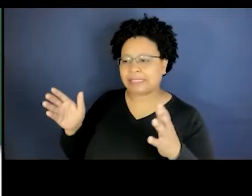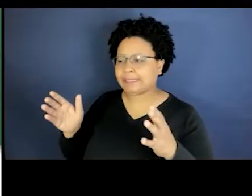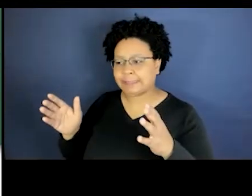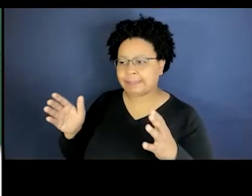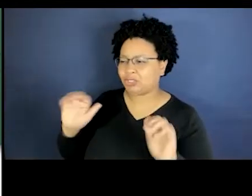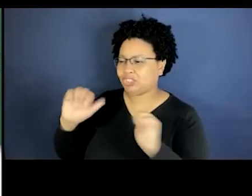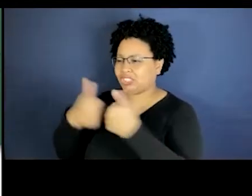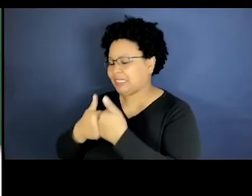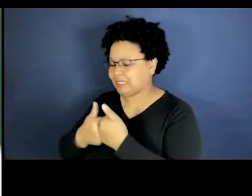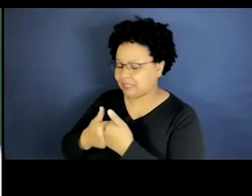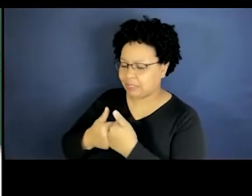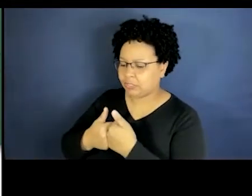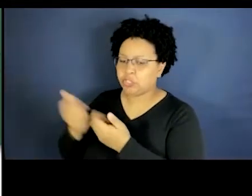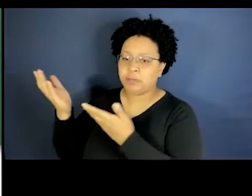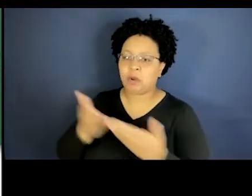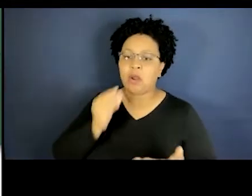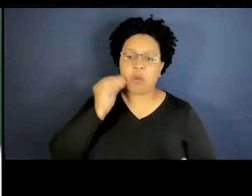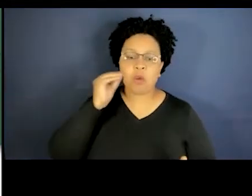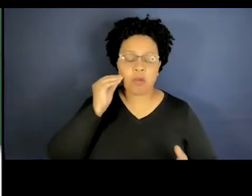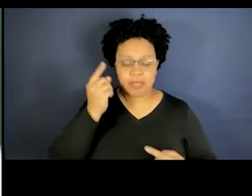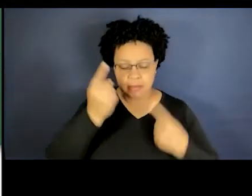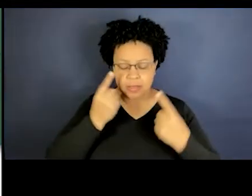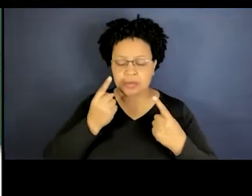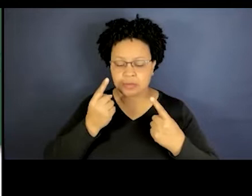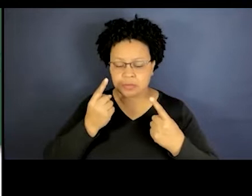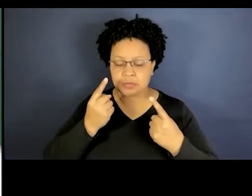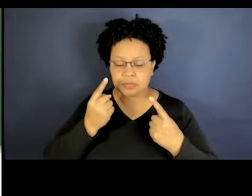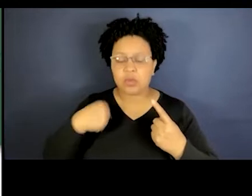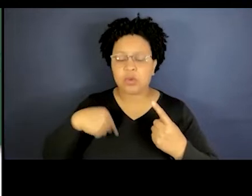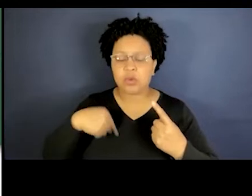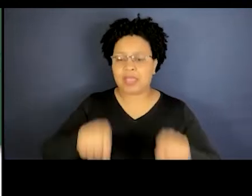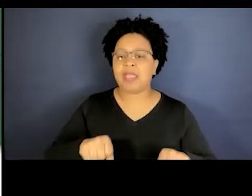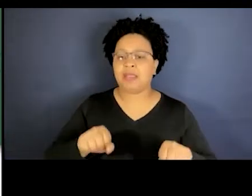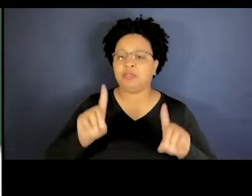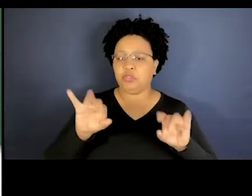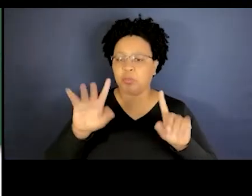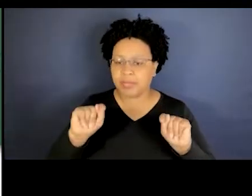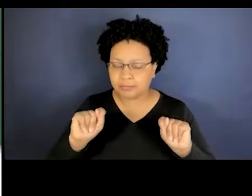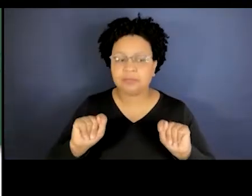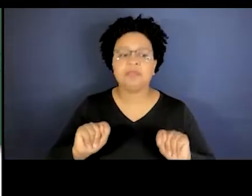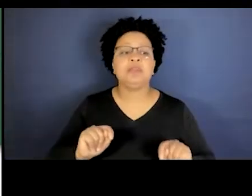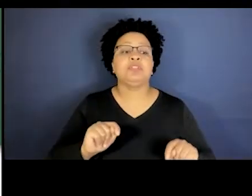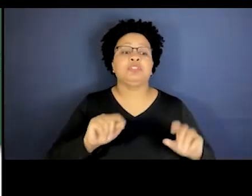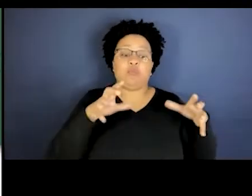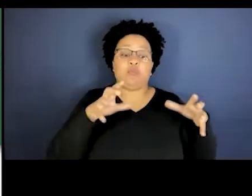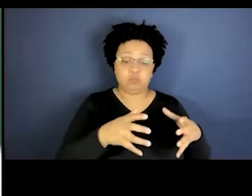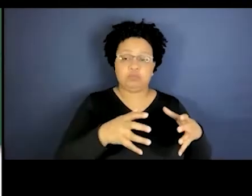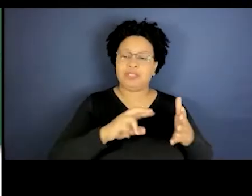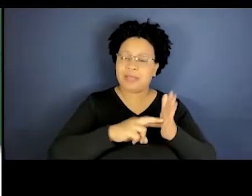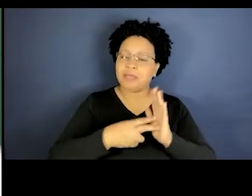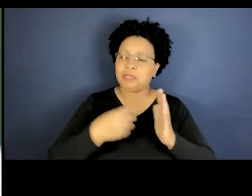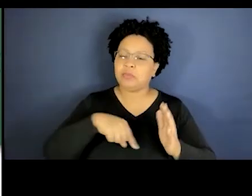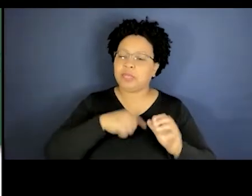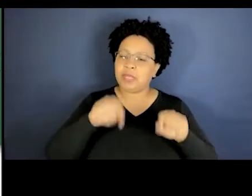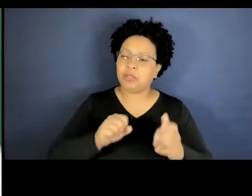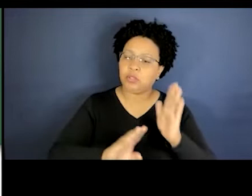and says, you know what, we're going to do this. We can do this. And here we are here growing together. And that's what she says, together we can learn and grow and